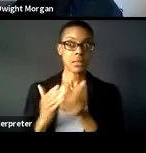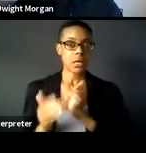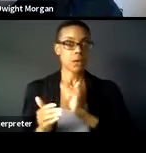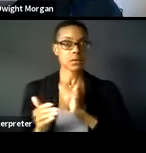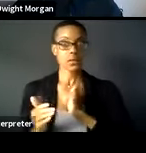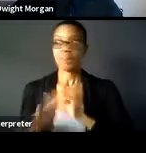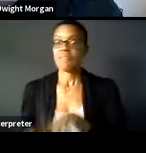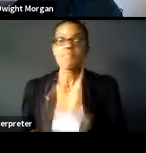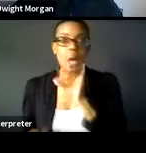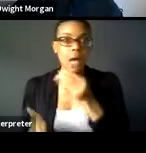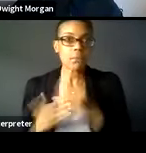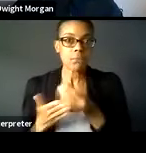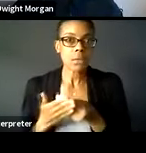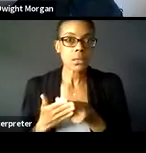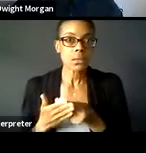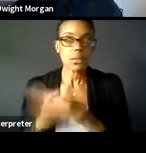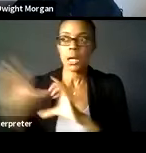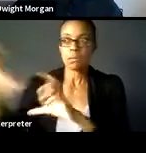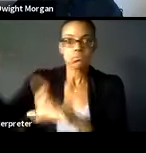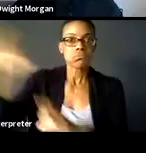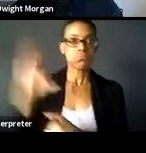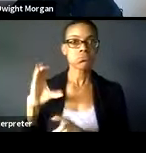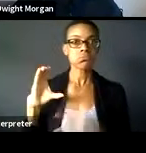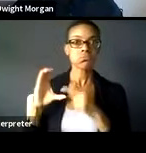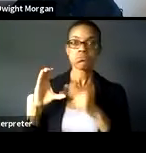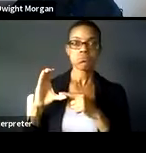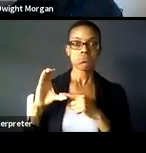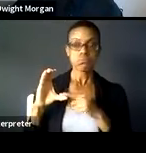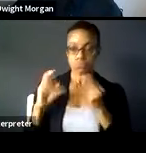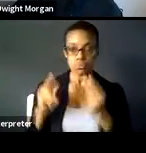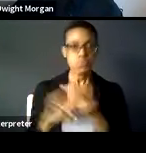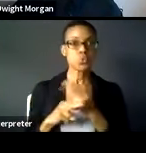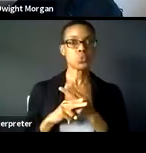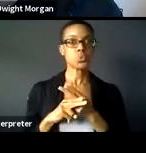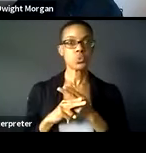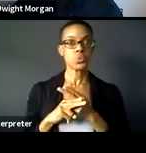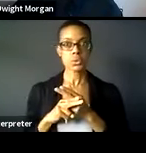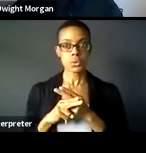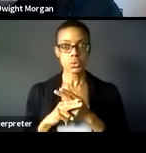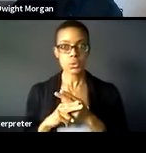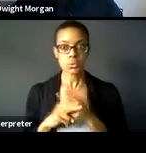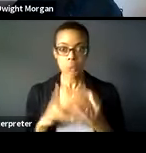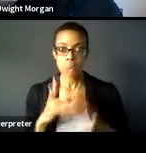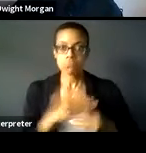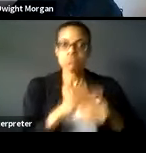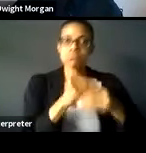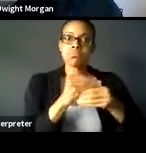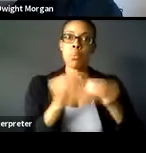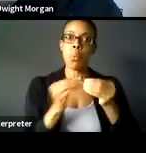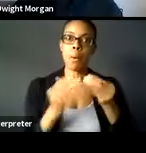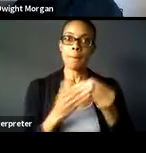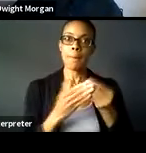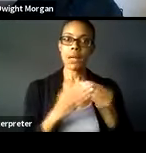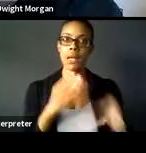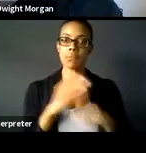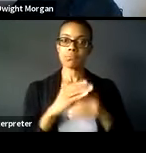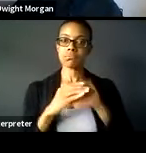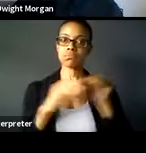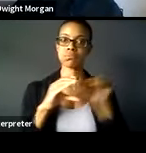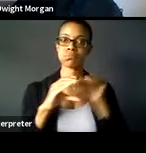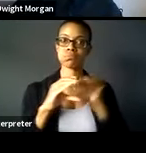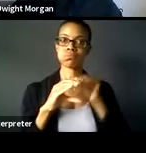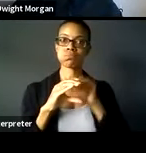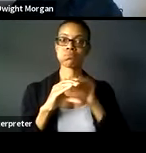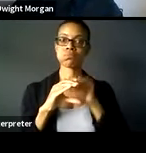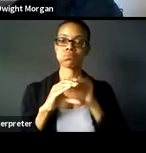I was able to receive a seed amount that I could then use to be able to get additional monies. Shortly thereafter that, we